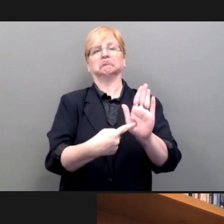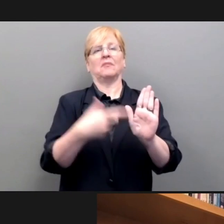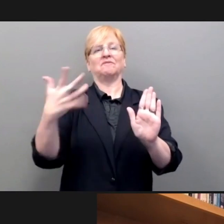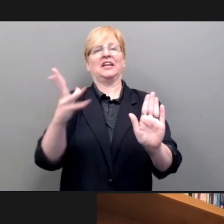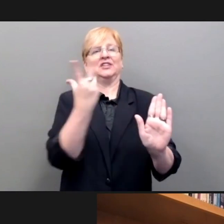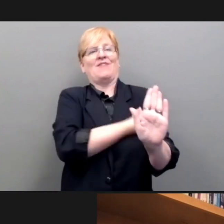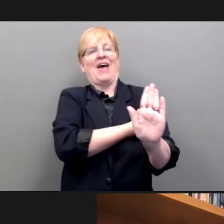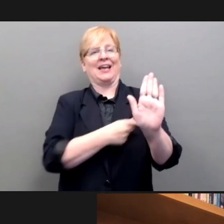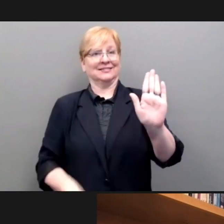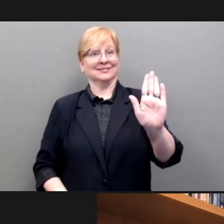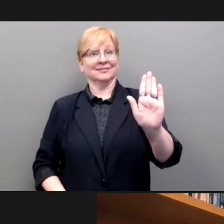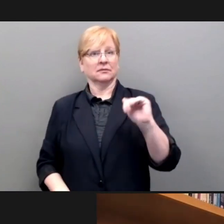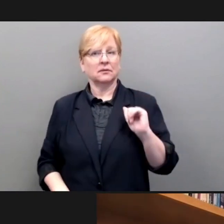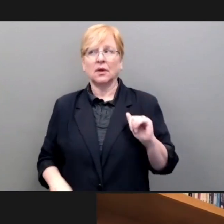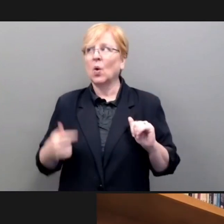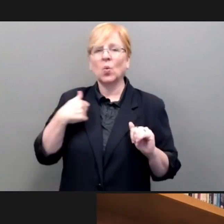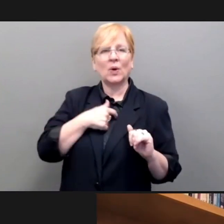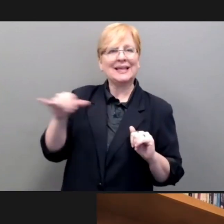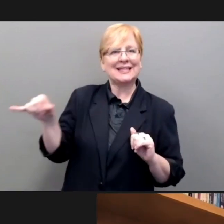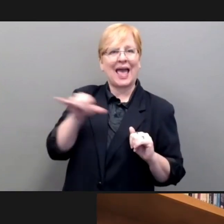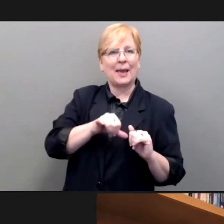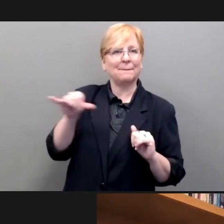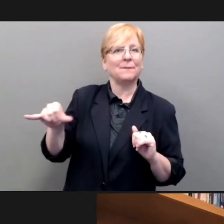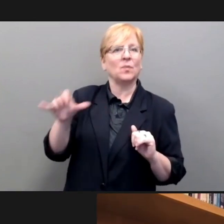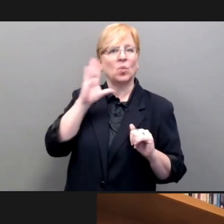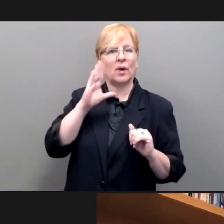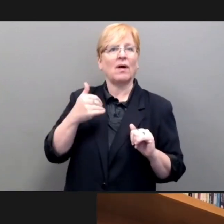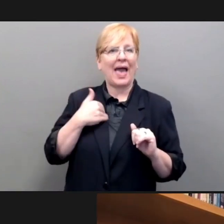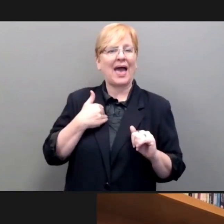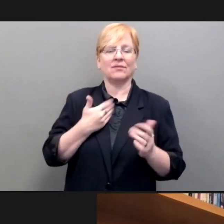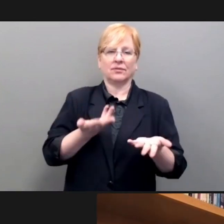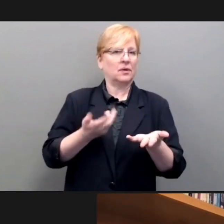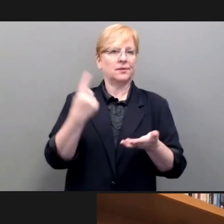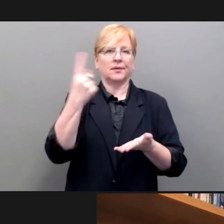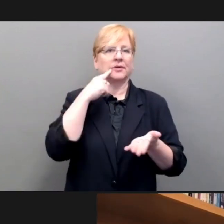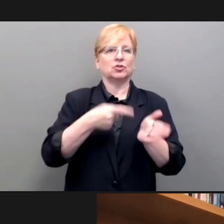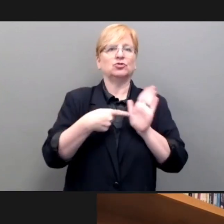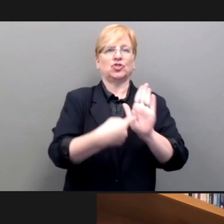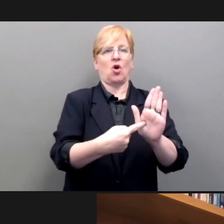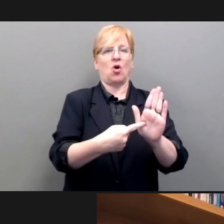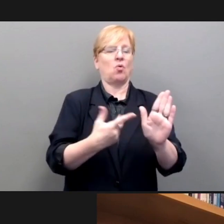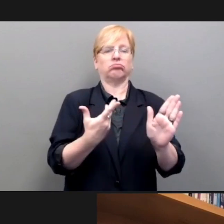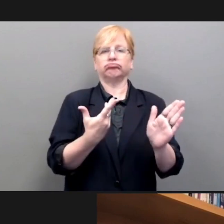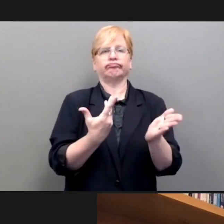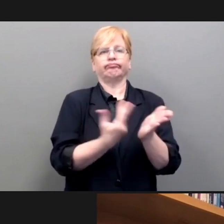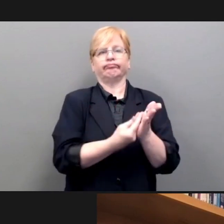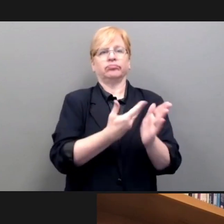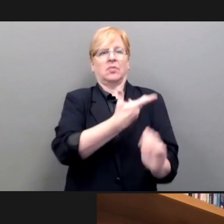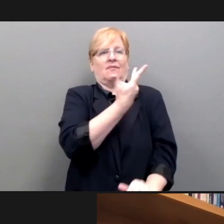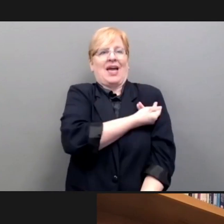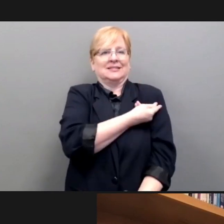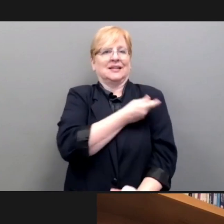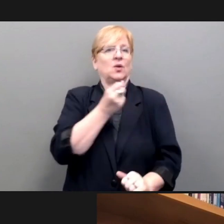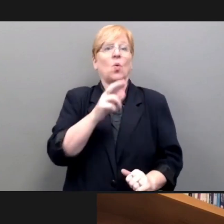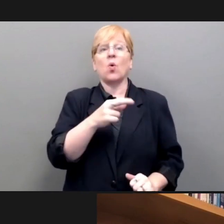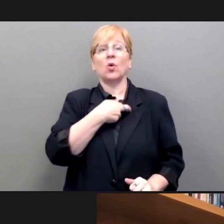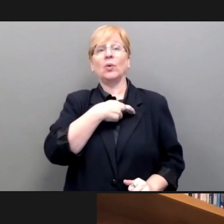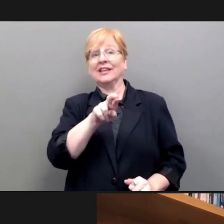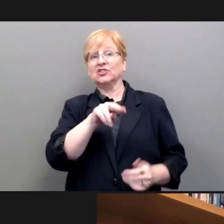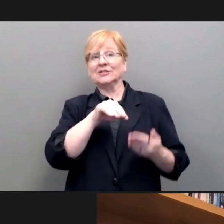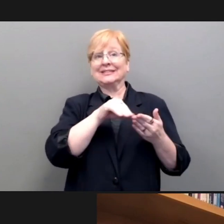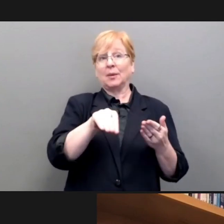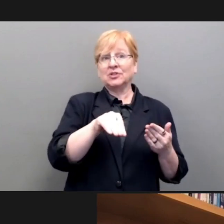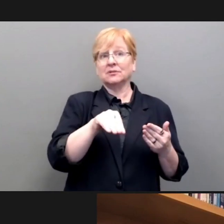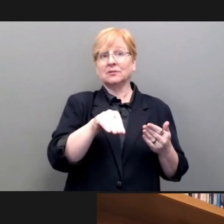same thing, that a note for an exemption from either your religious organization or yourself explaining that a